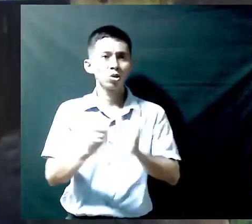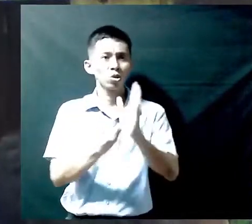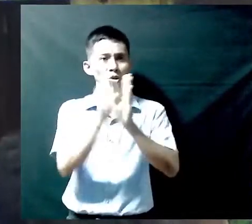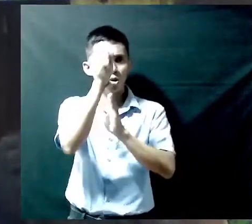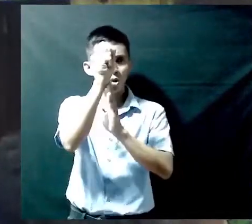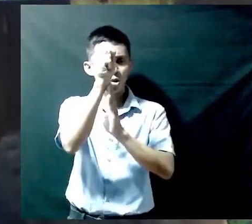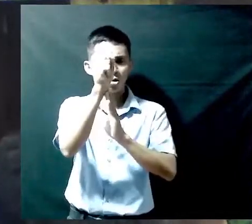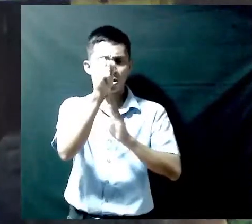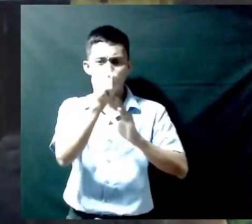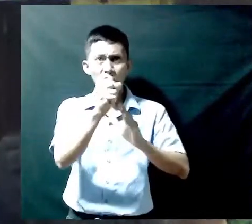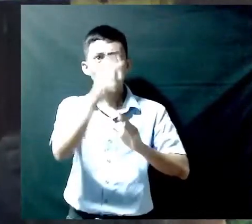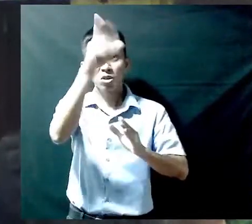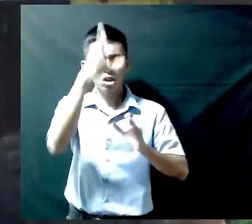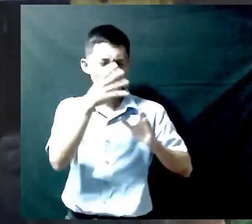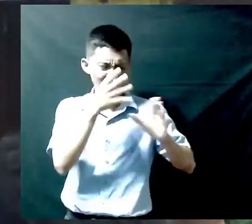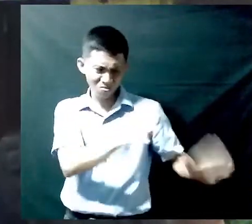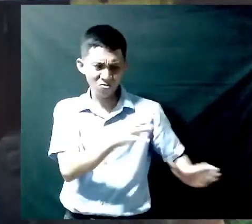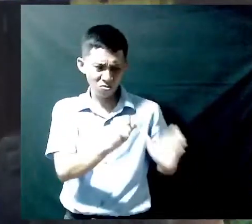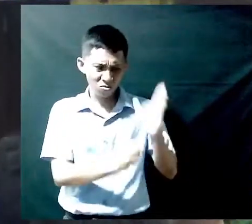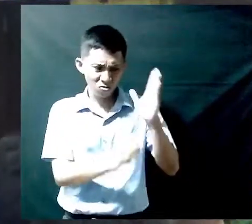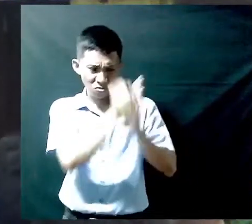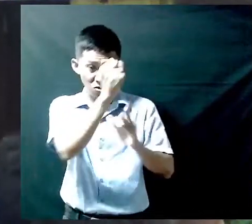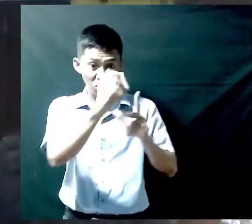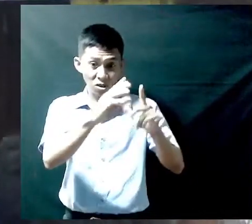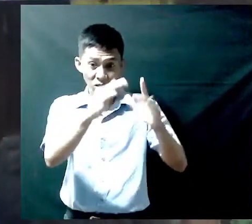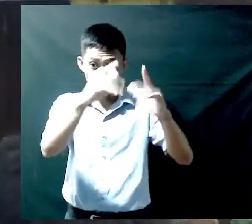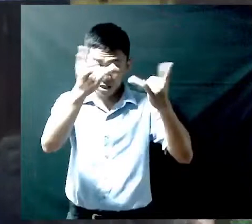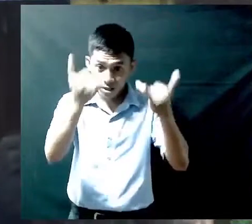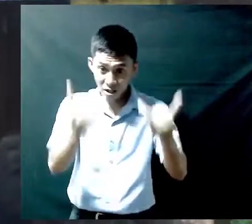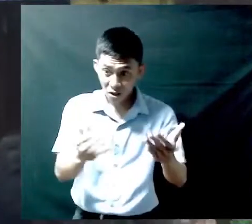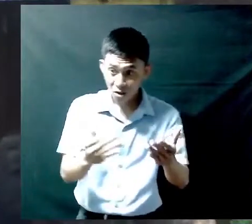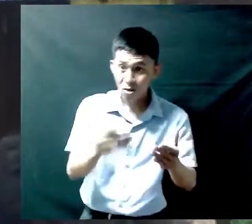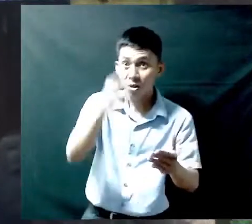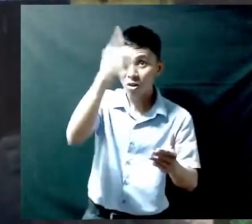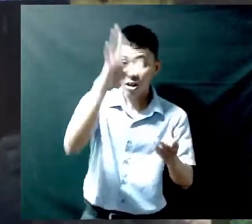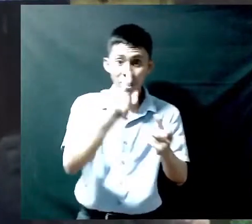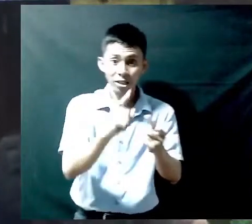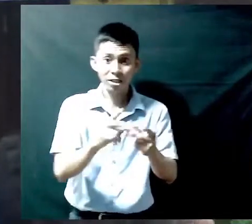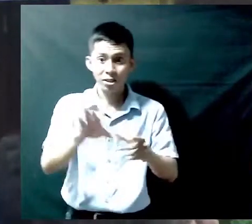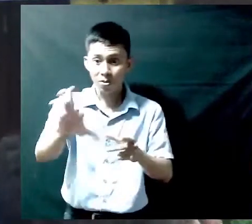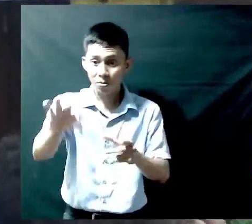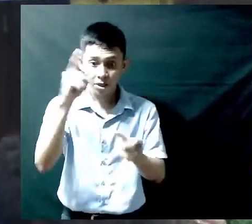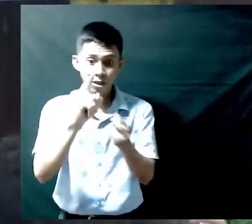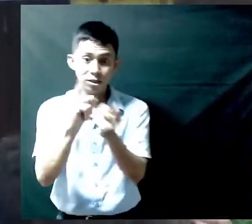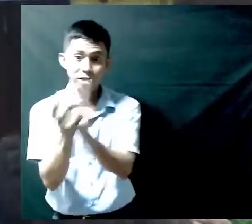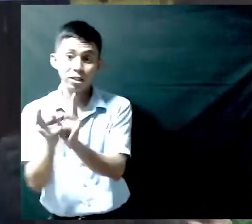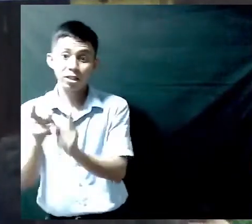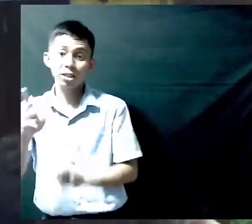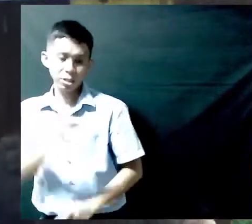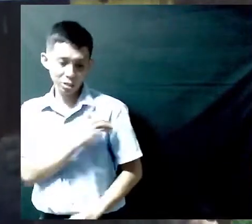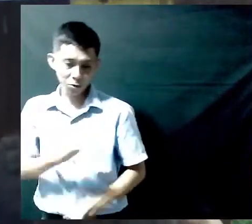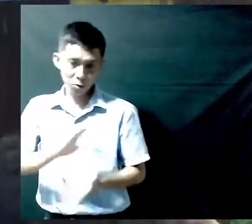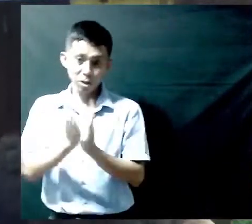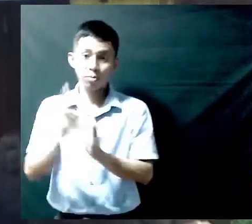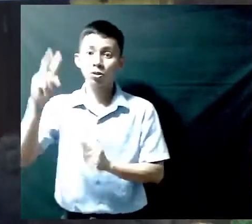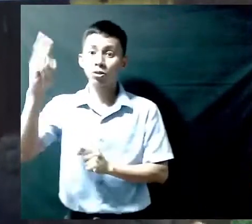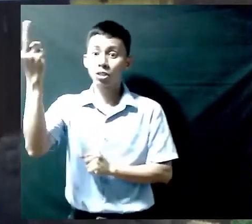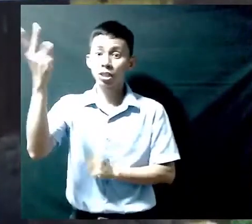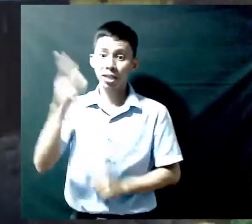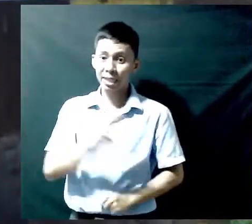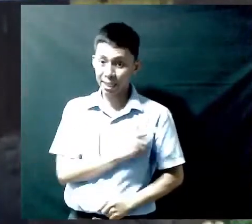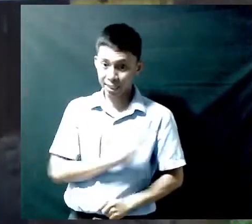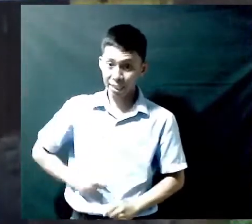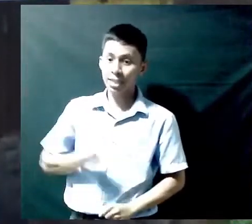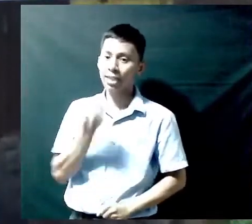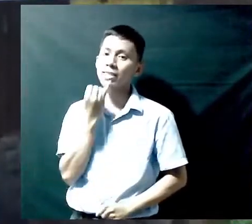siya po ni-reject ni Lord. And then King David took over the kingship sa Israel, and then the rest is